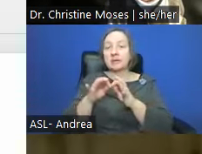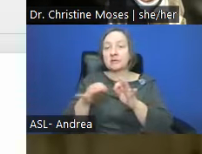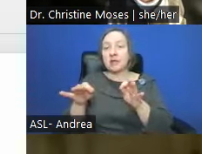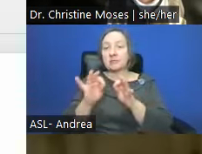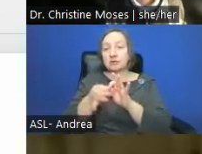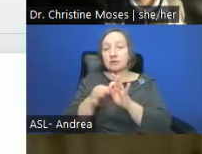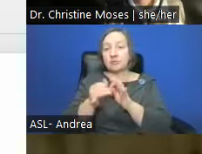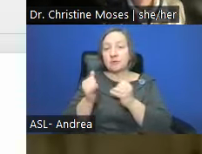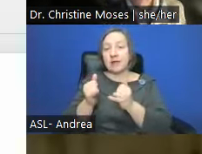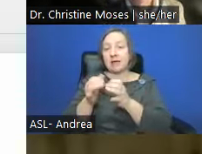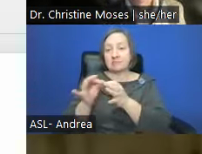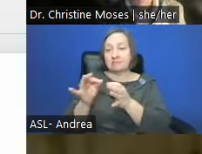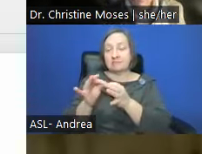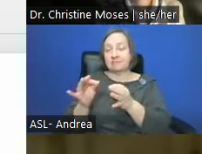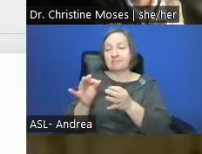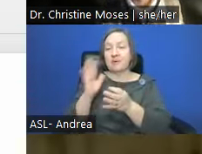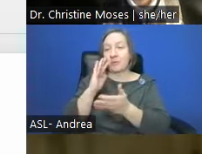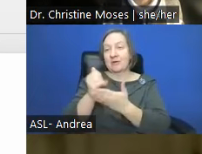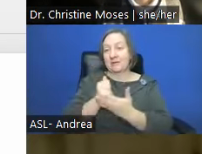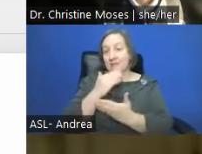interpretation now, that would be very helpful.